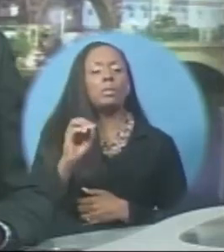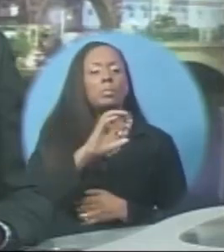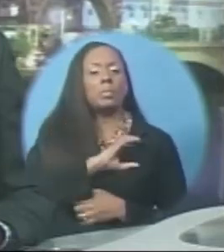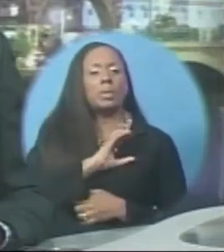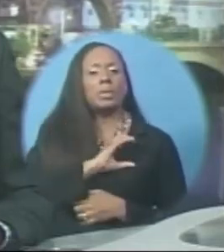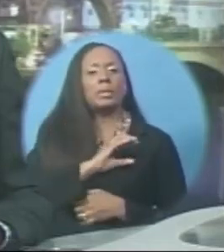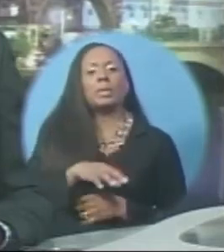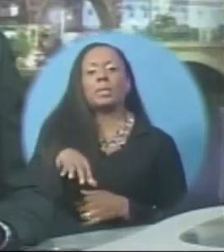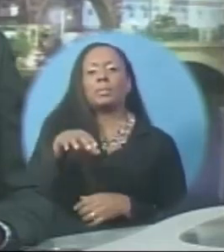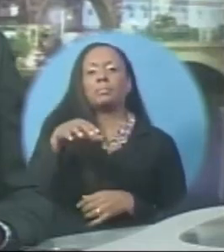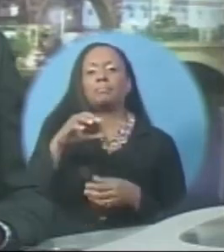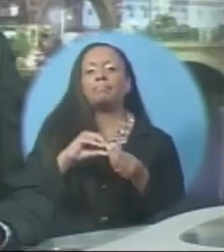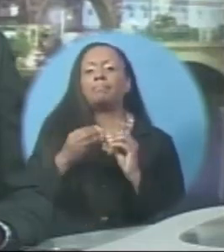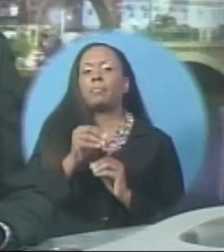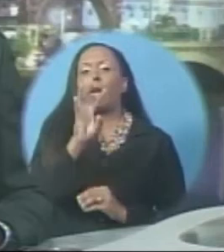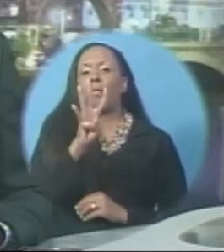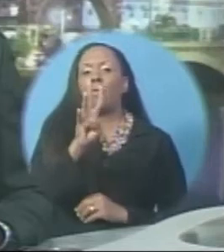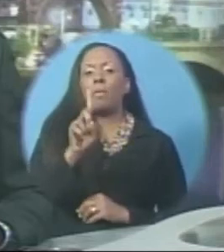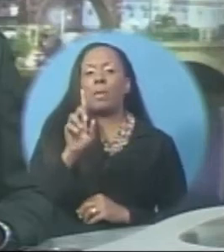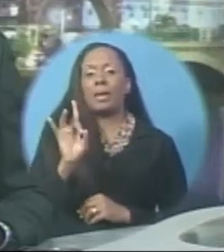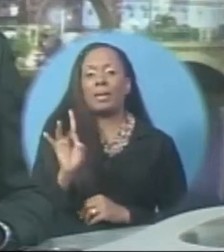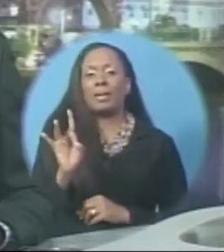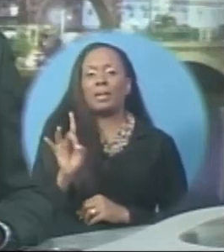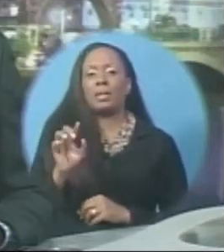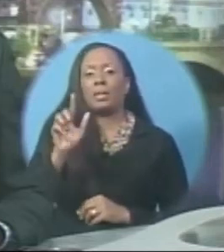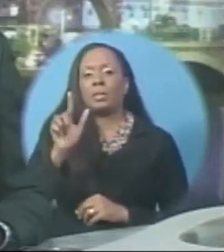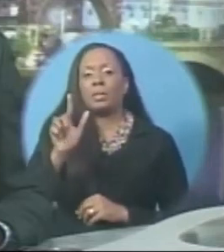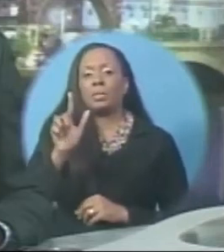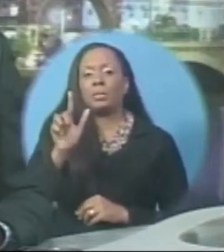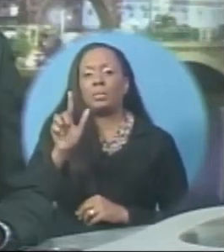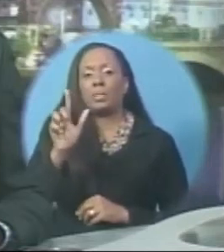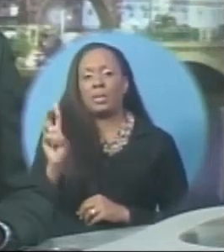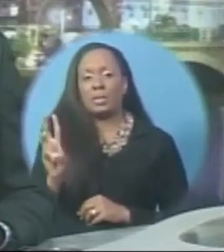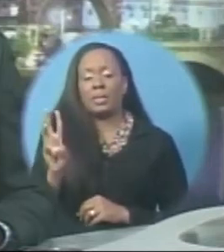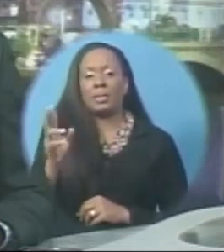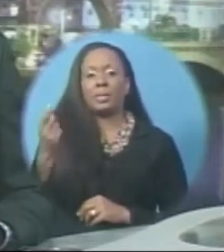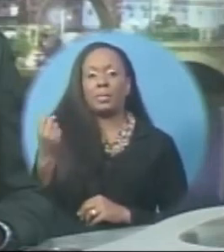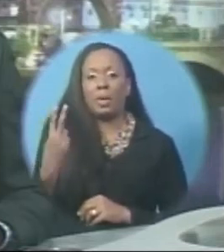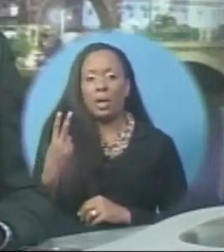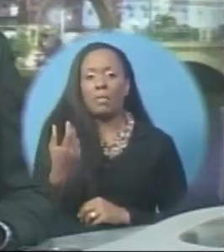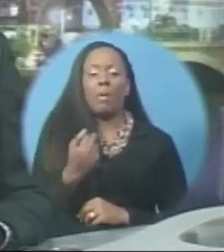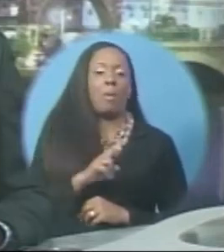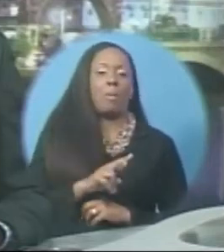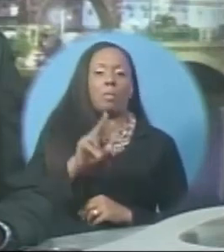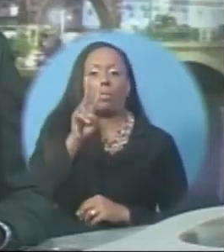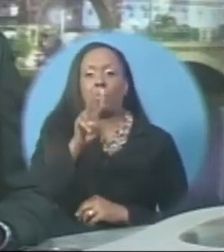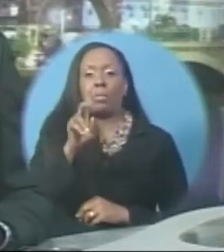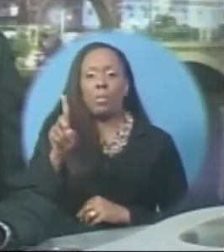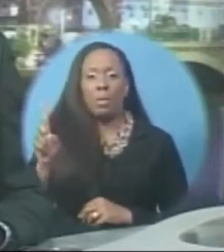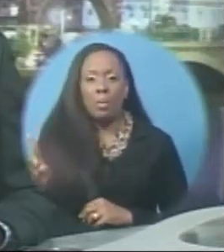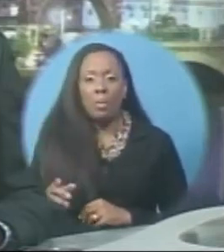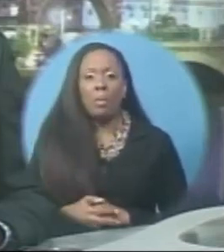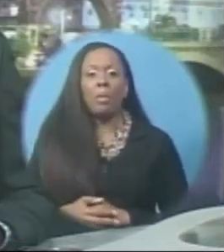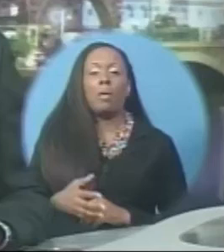telephone number 418-2612, the emergency number 211, Crime Stoppers at